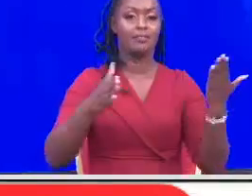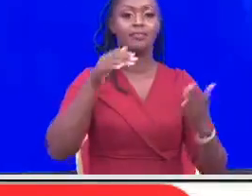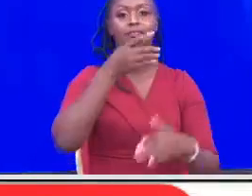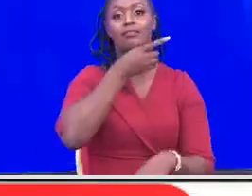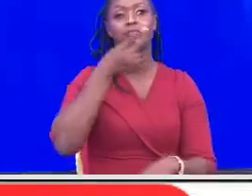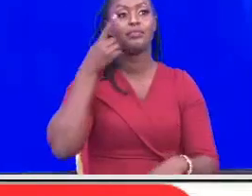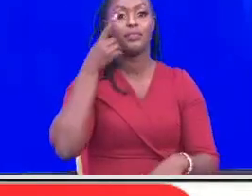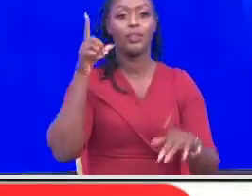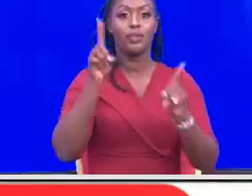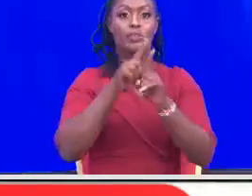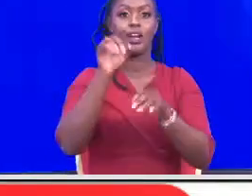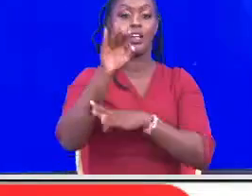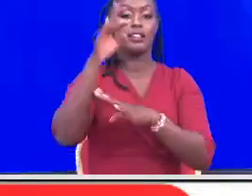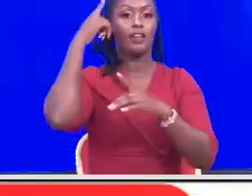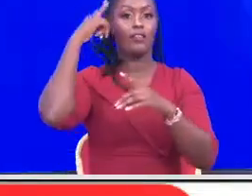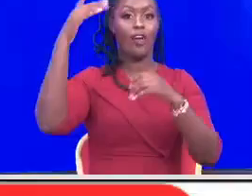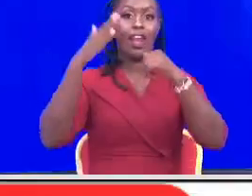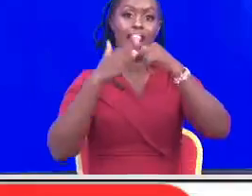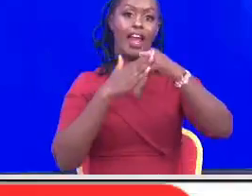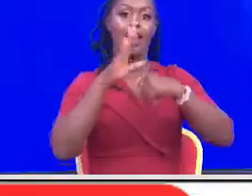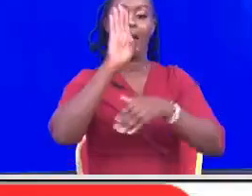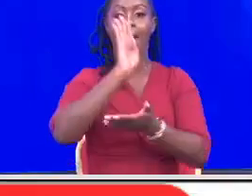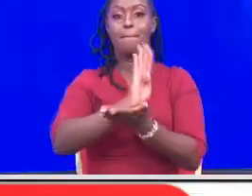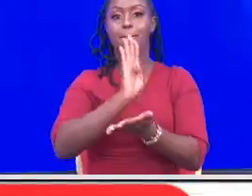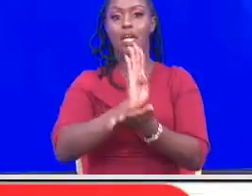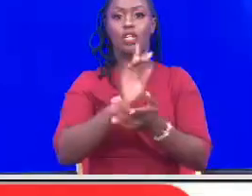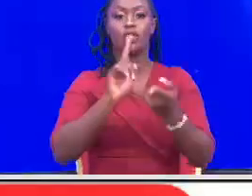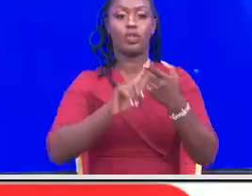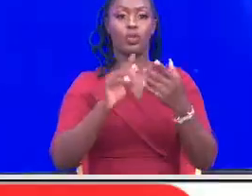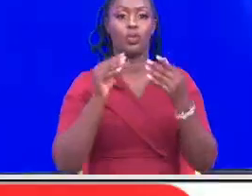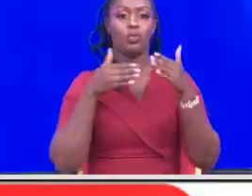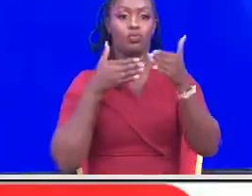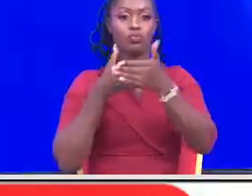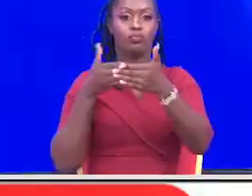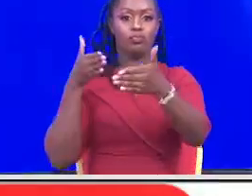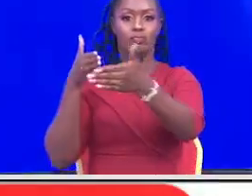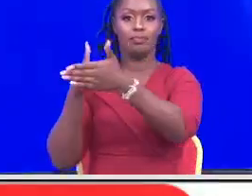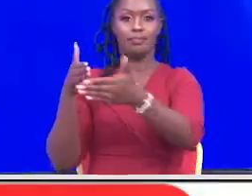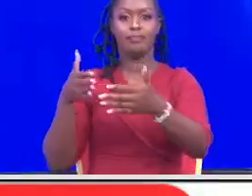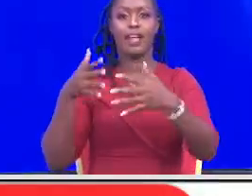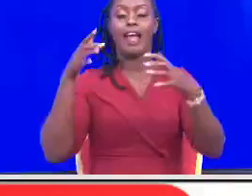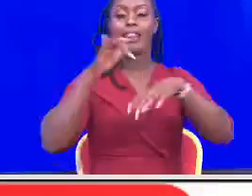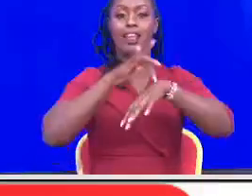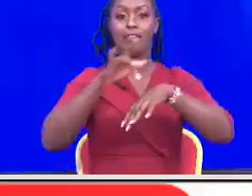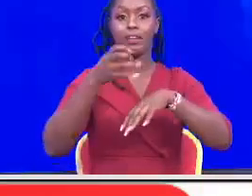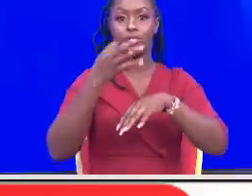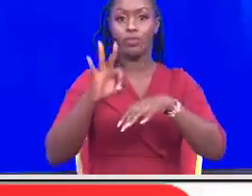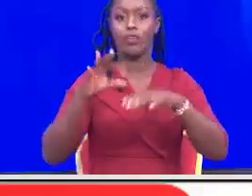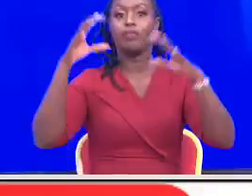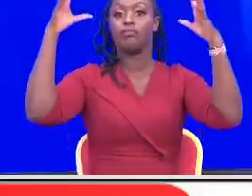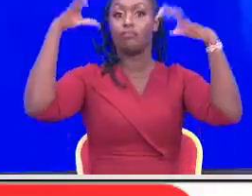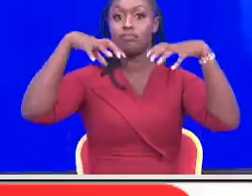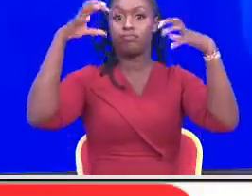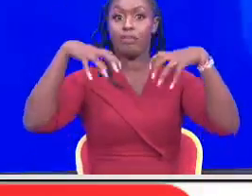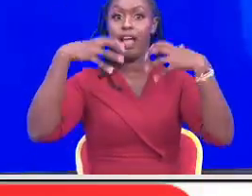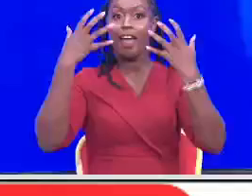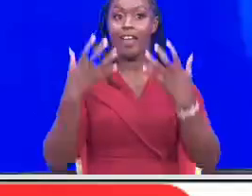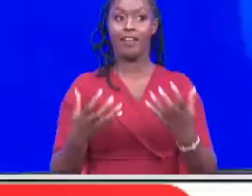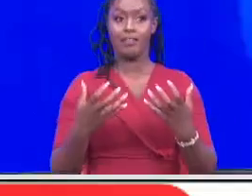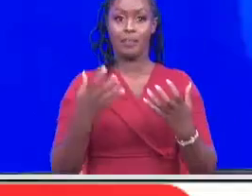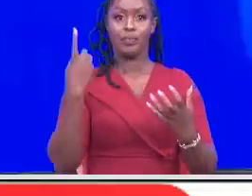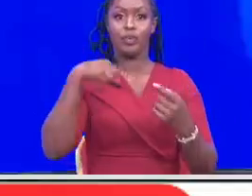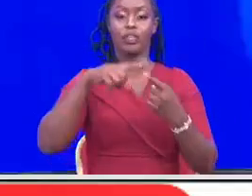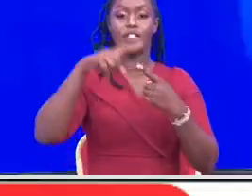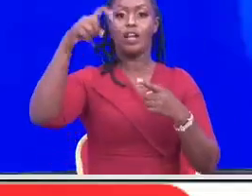require 9 billion shillings to mitigate the effects of the expected El Nino rains, with the county saying they will require